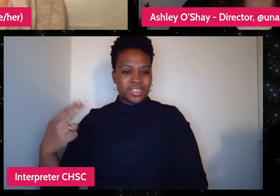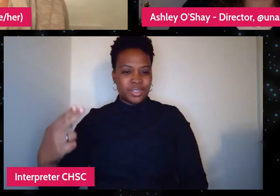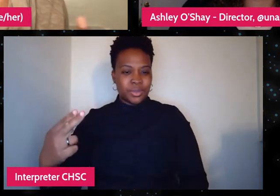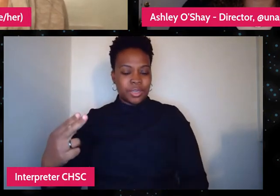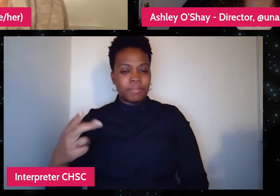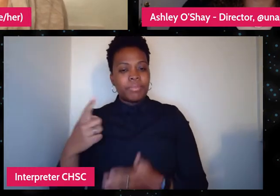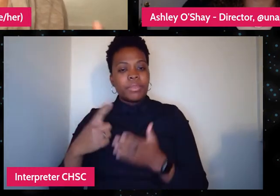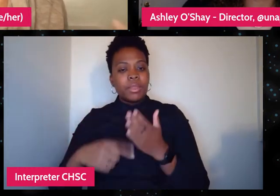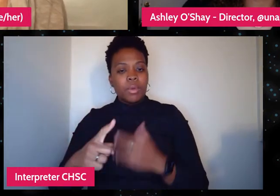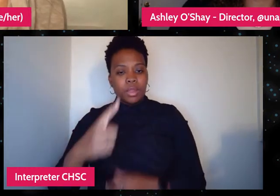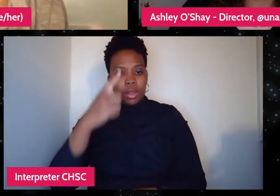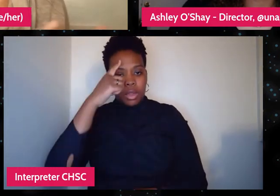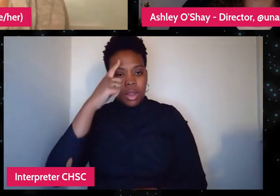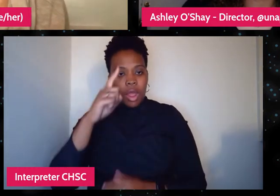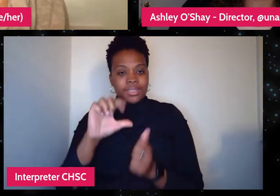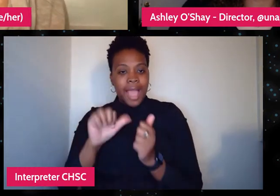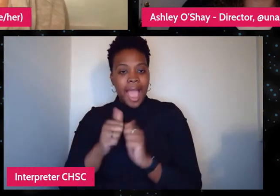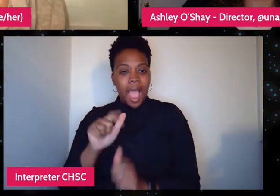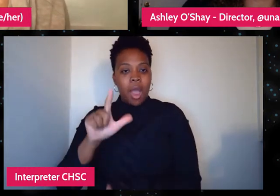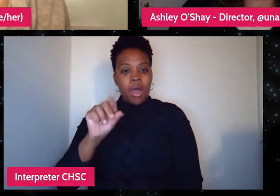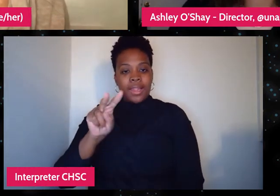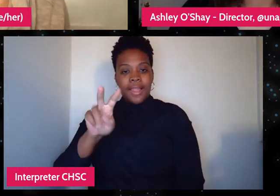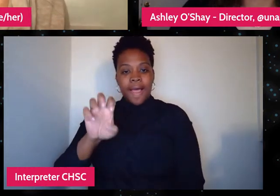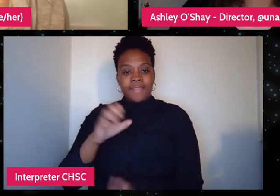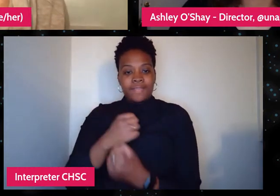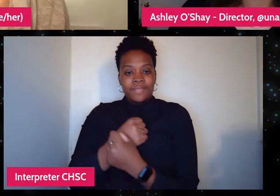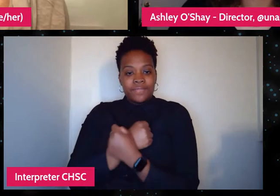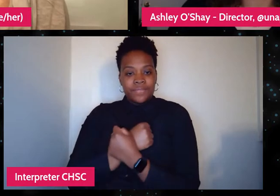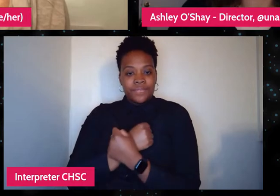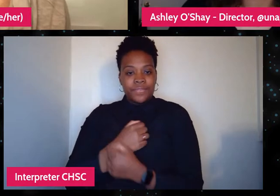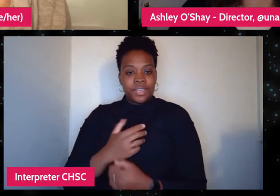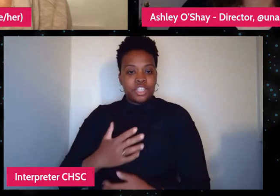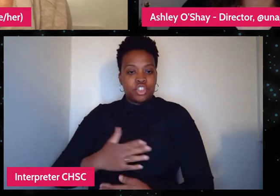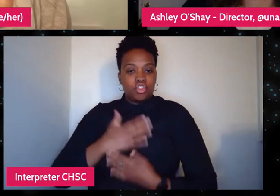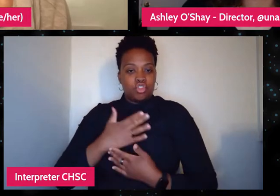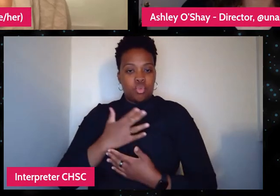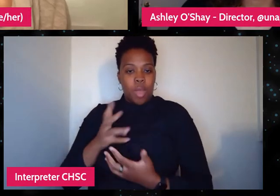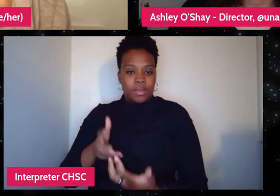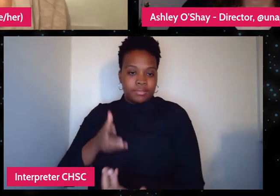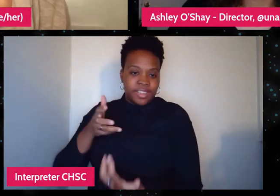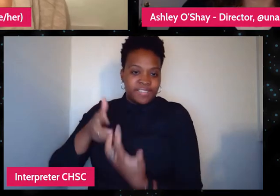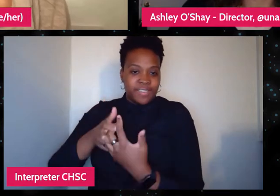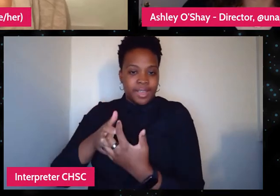are your thoughts on how love and joy fit into the movement for Black lives?